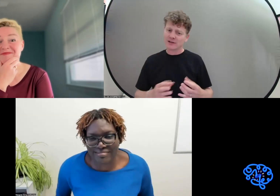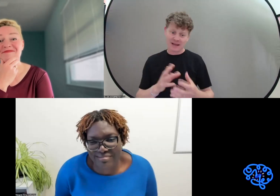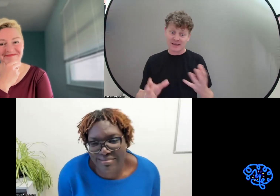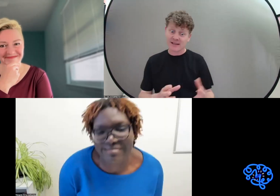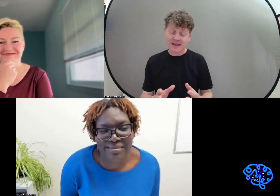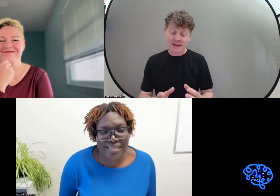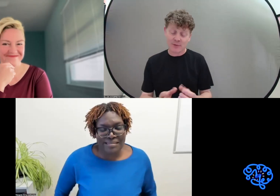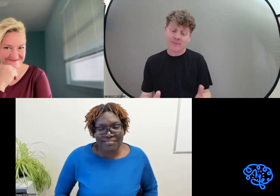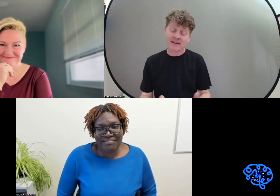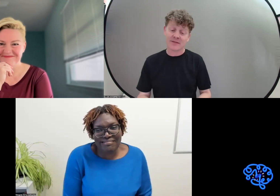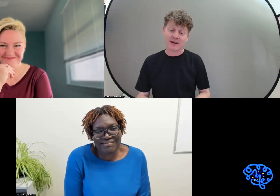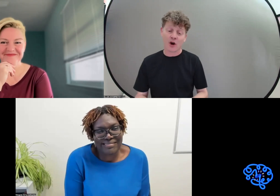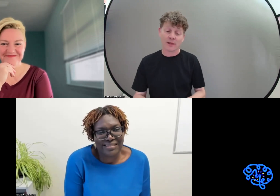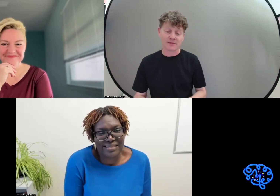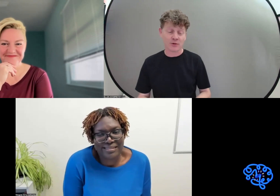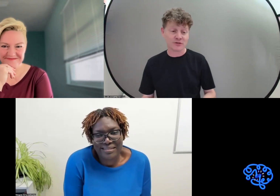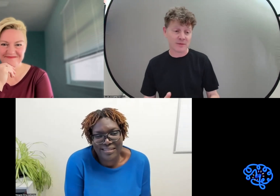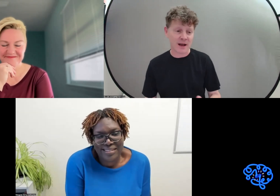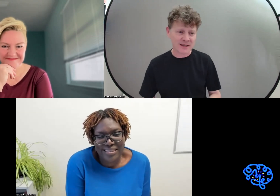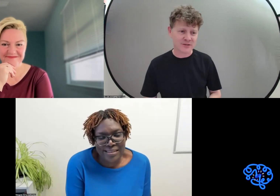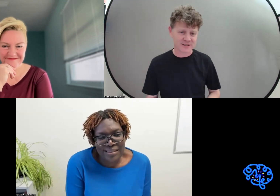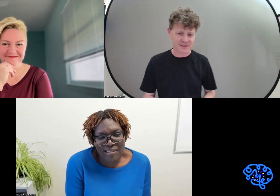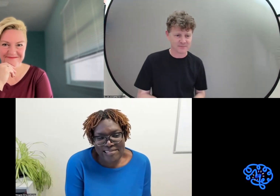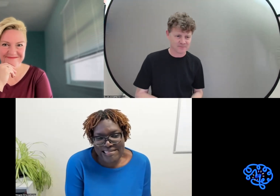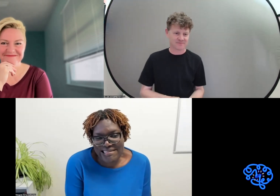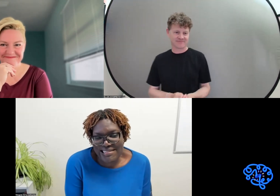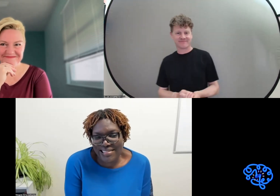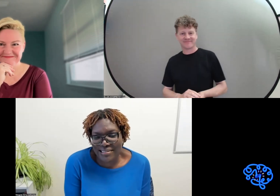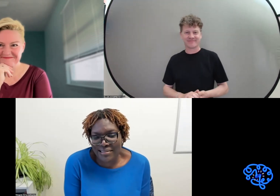I know I've painted a very complex portrait, but I'm interested.